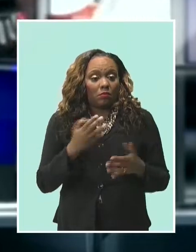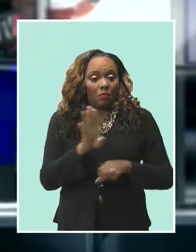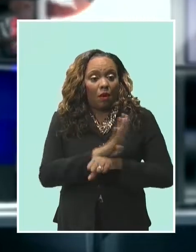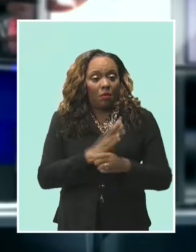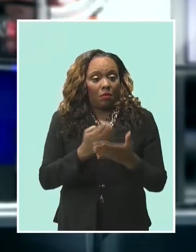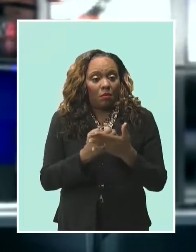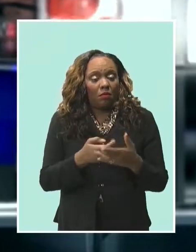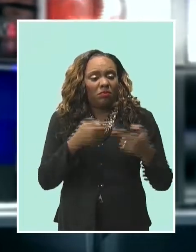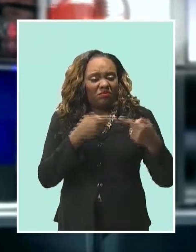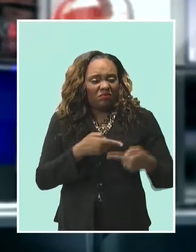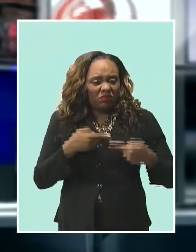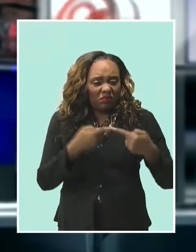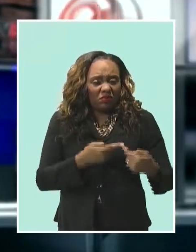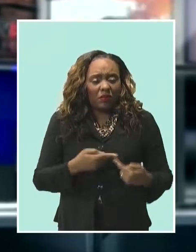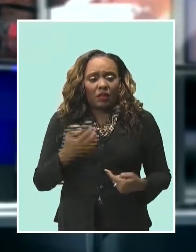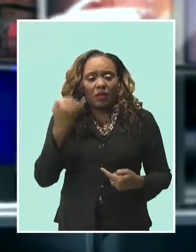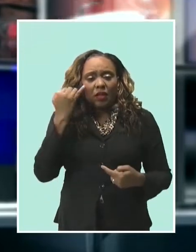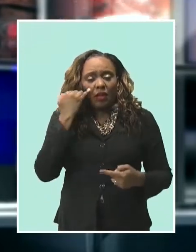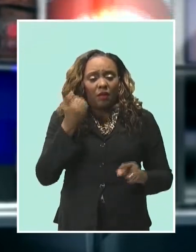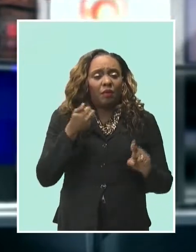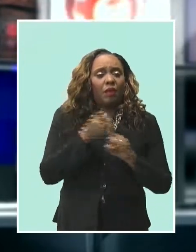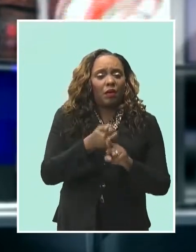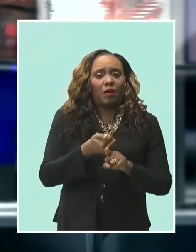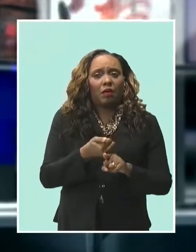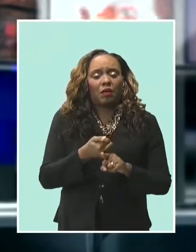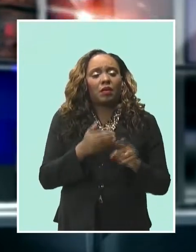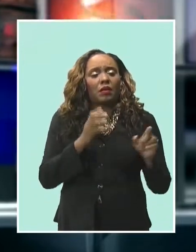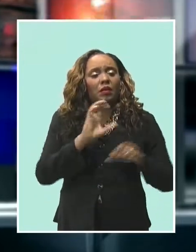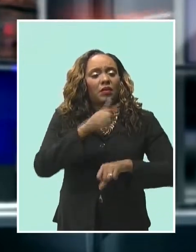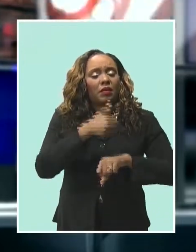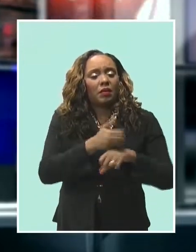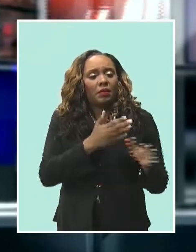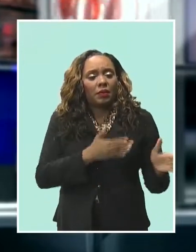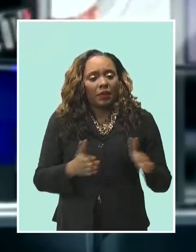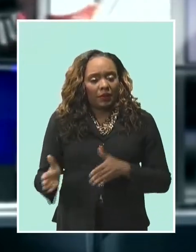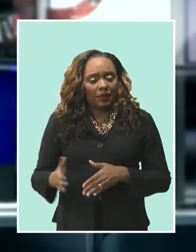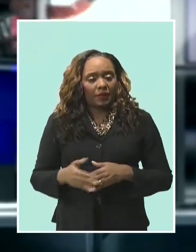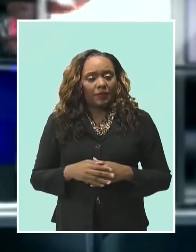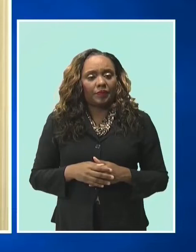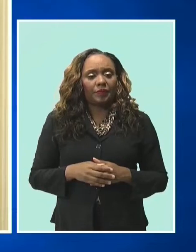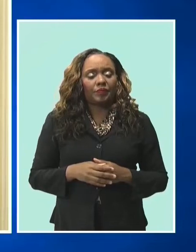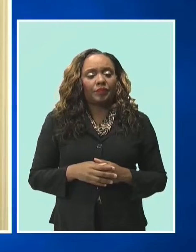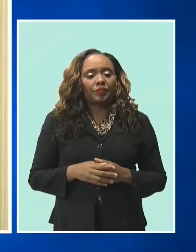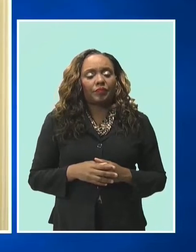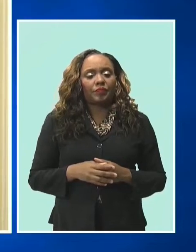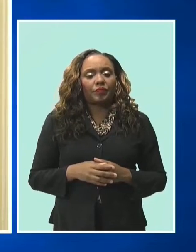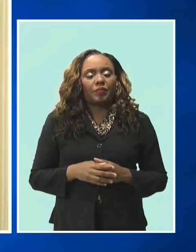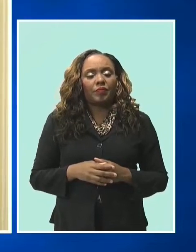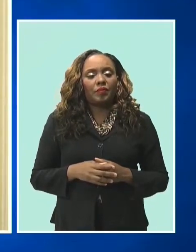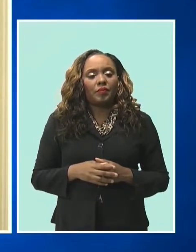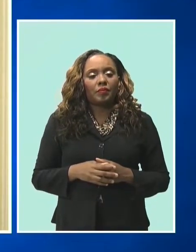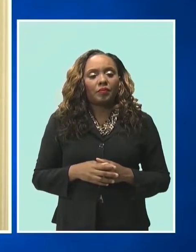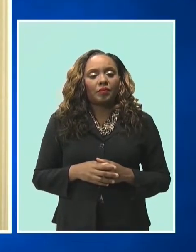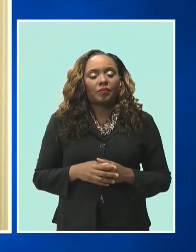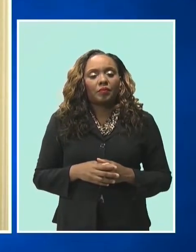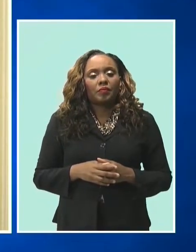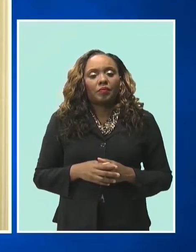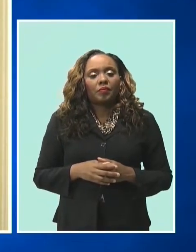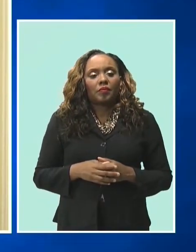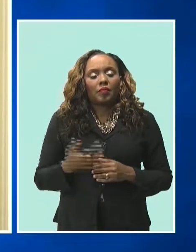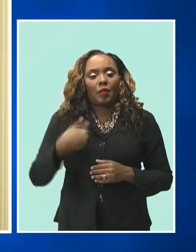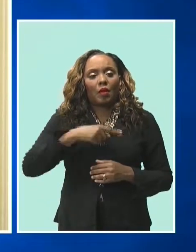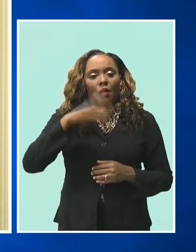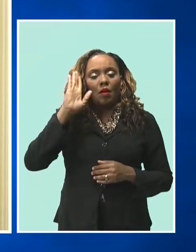economy could be impacted, and a plan has been put in place. We will undertake counter-cyclical